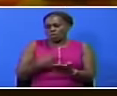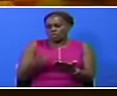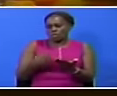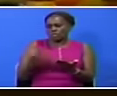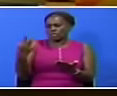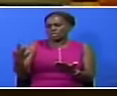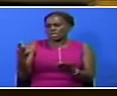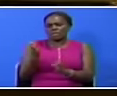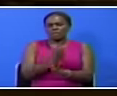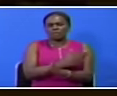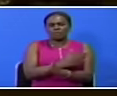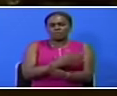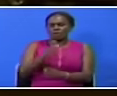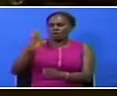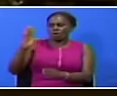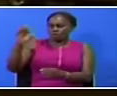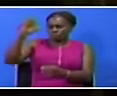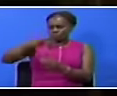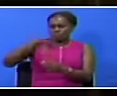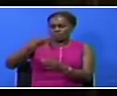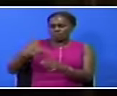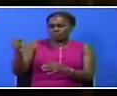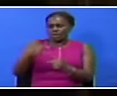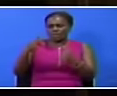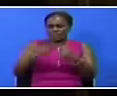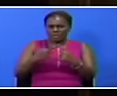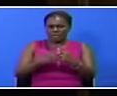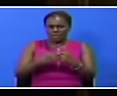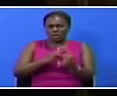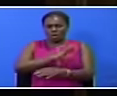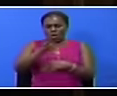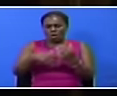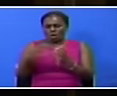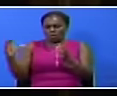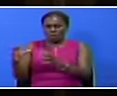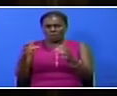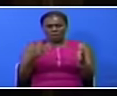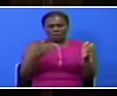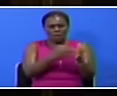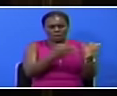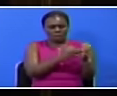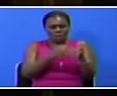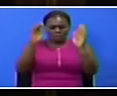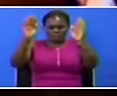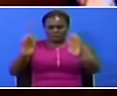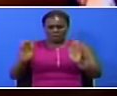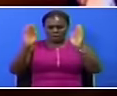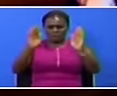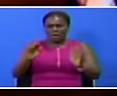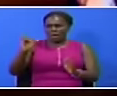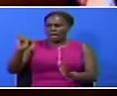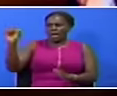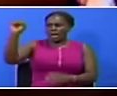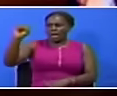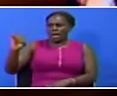before Britain's general election on the 8th of June. All parties have suspended their campaigns. ISIS has